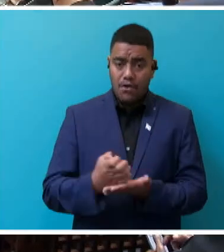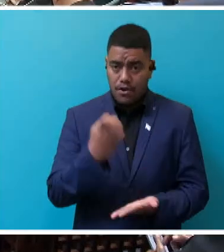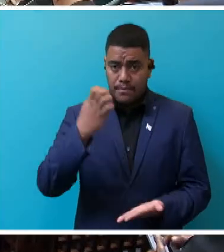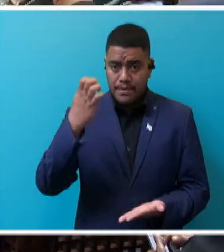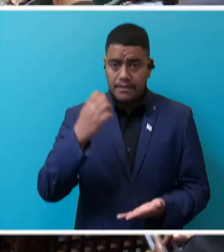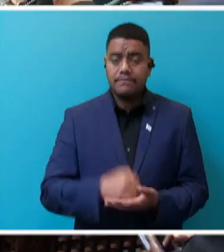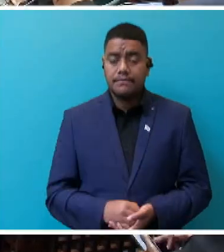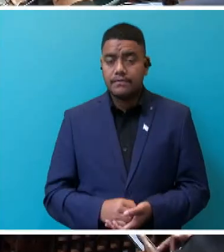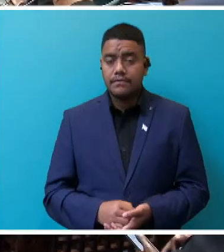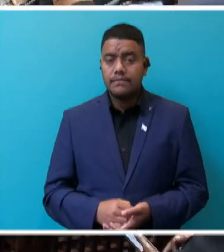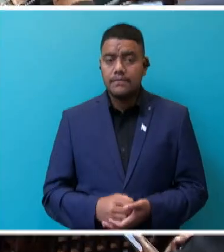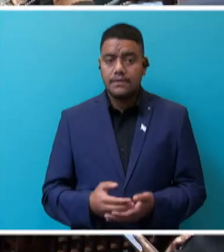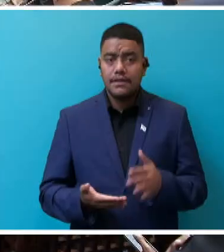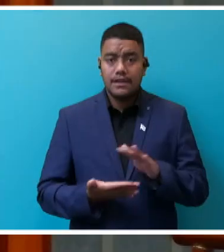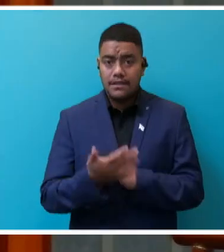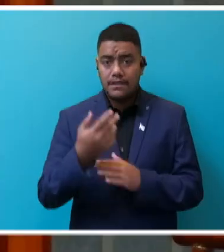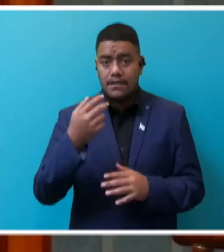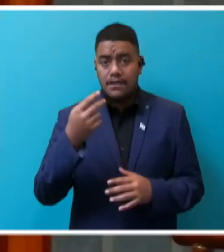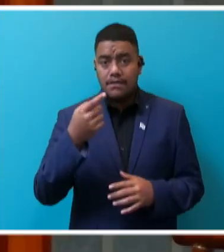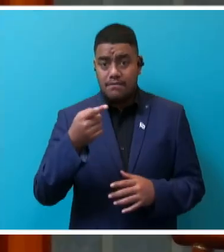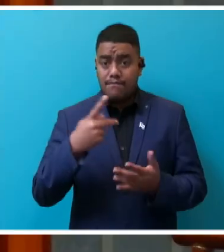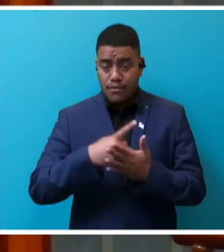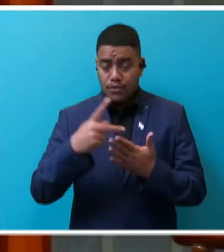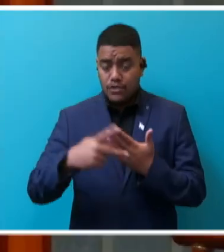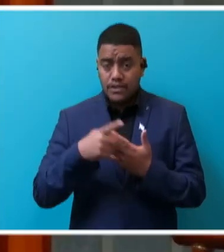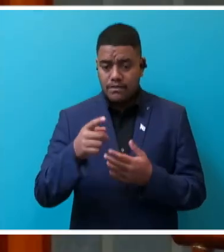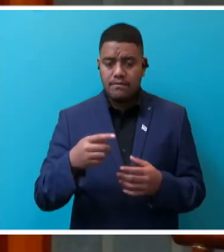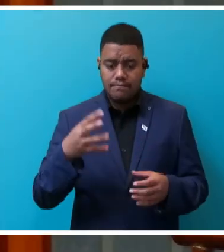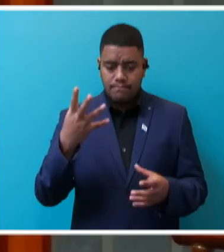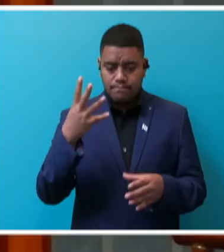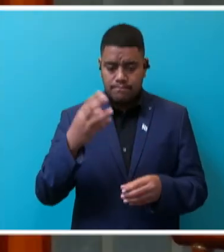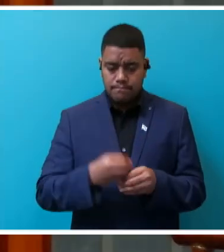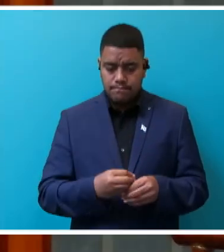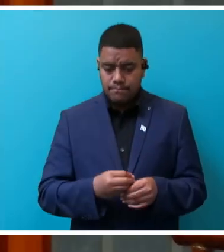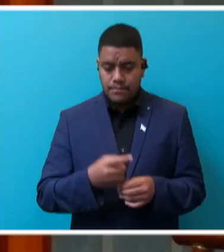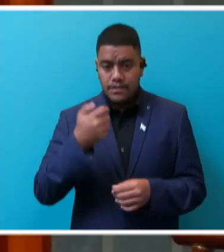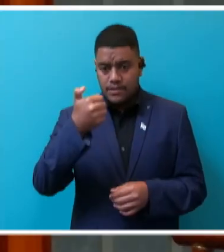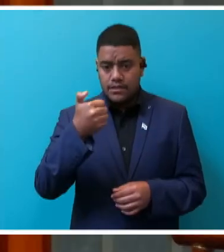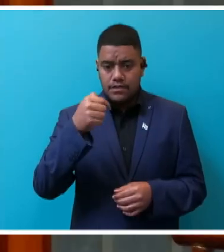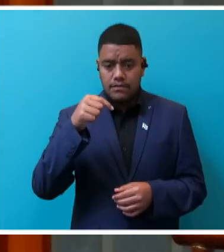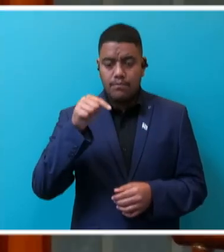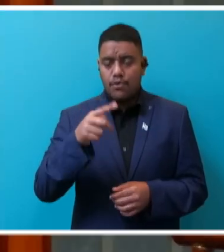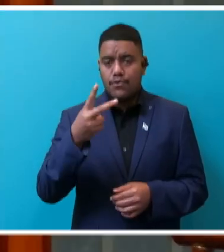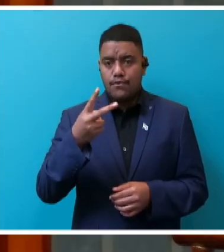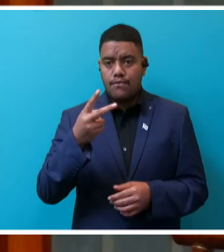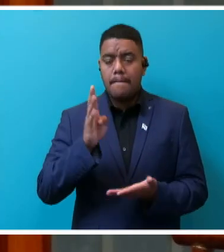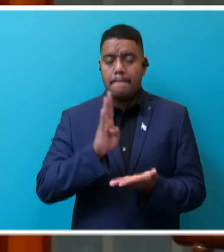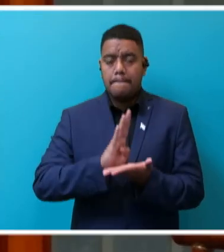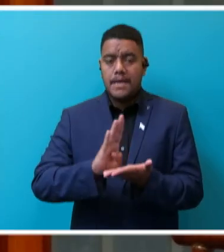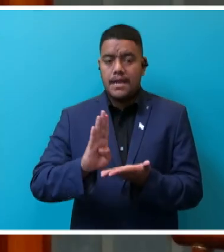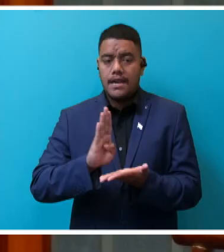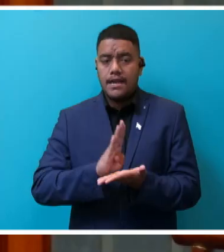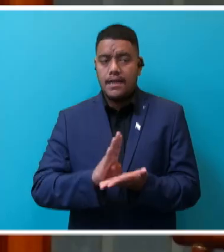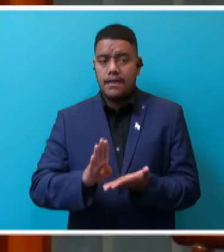in the 212 investment projects valued at an impressive 6.2 billion. It